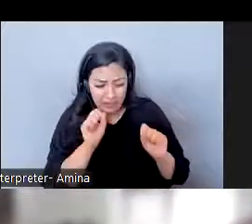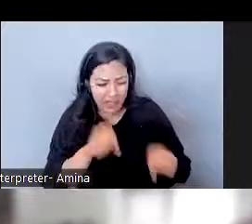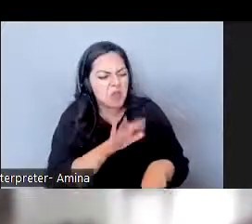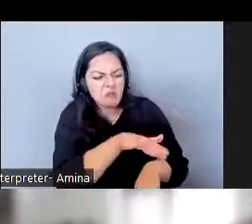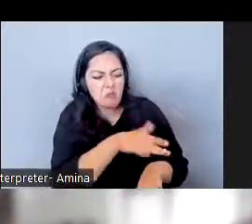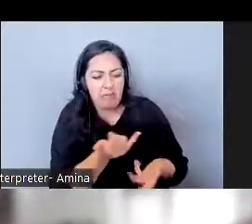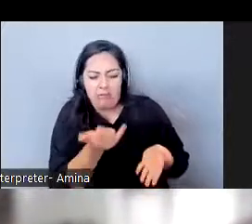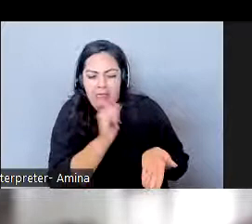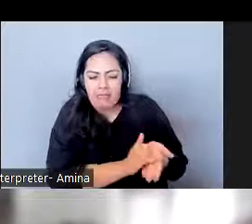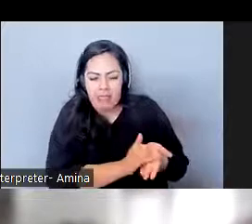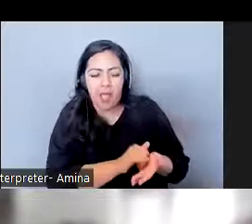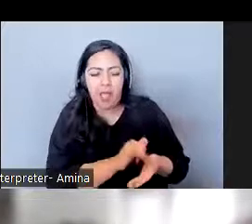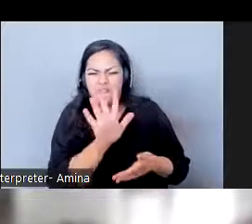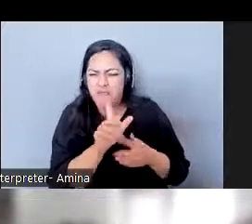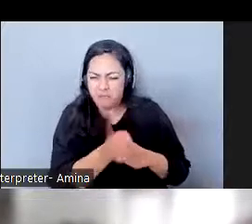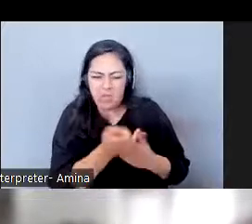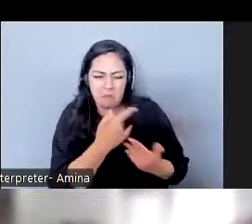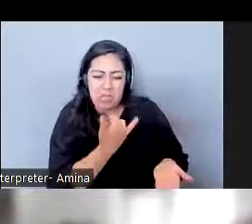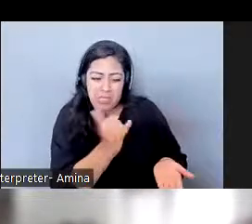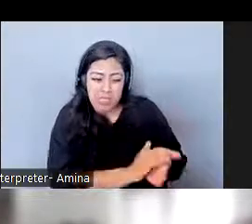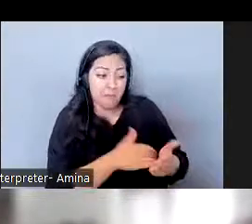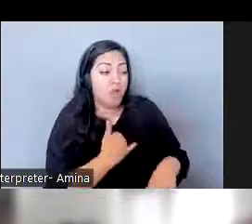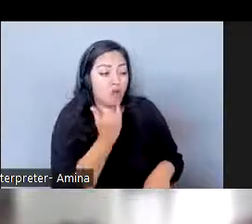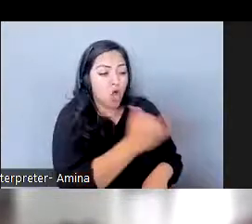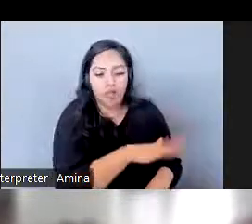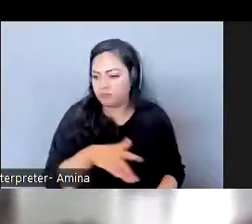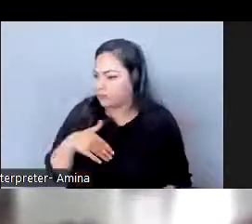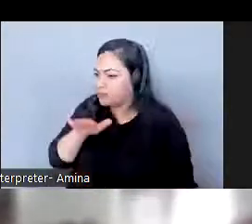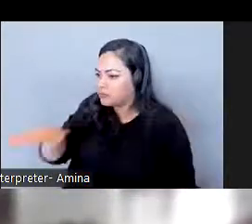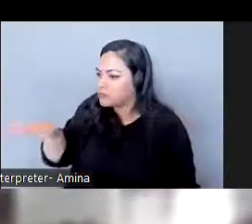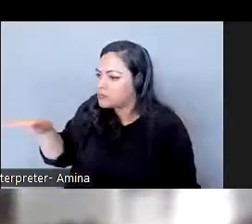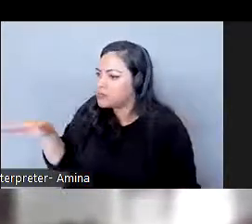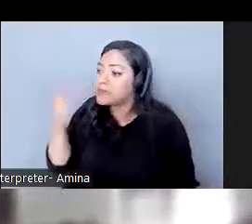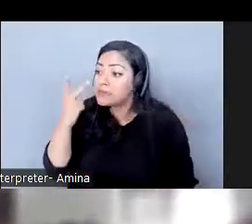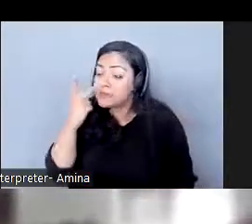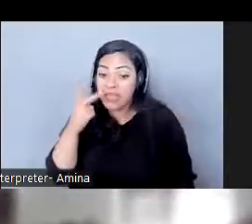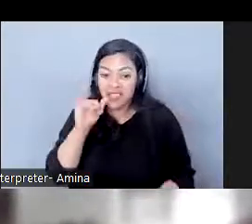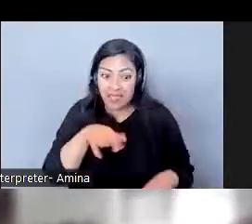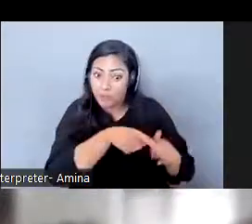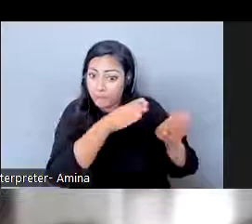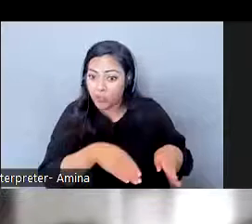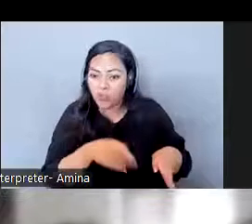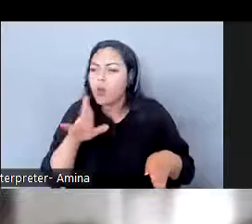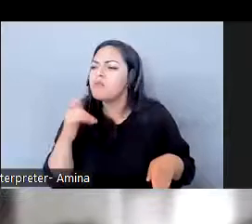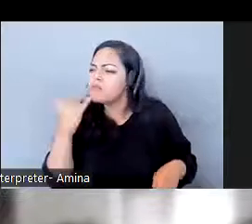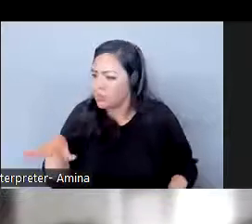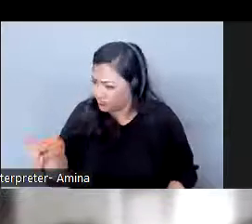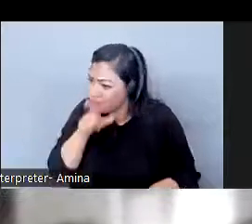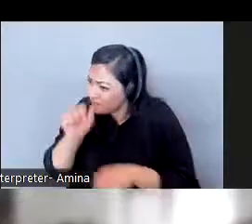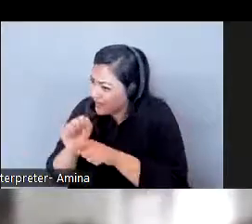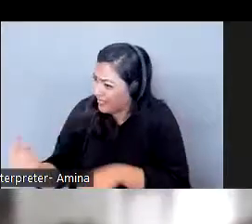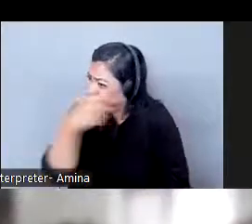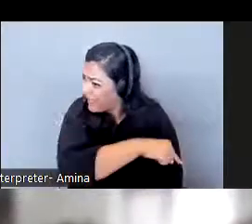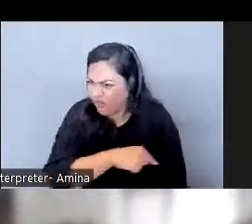in 5 or call me back in 5 minutes. I'm going to find out if you're actually gone there. And you make that phone call to your family member and find out that person's